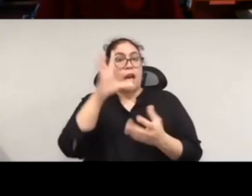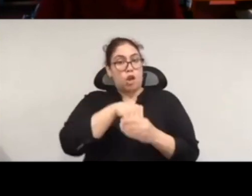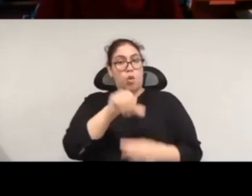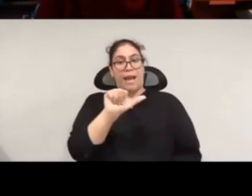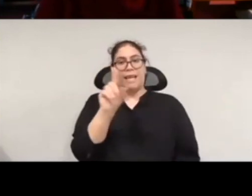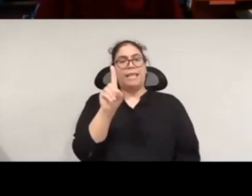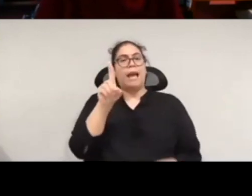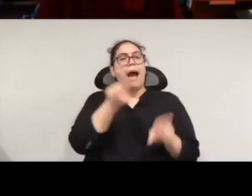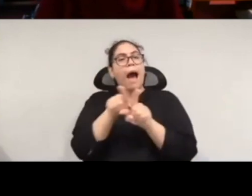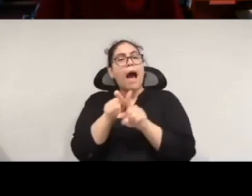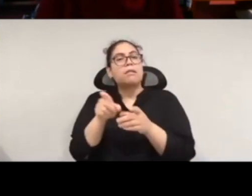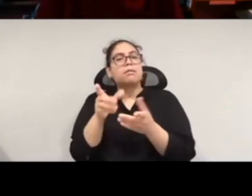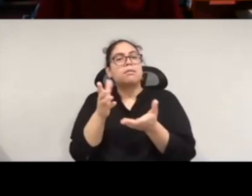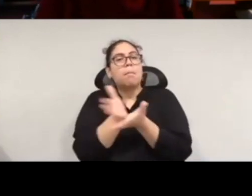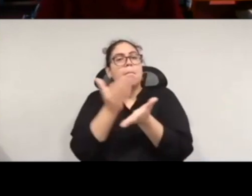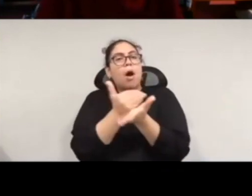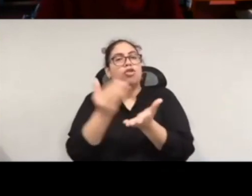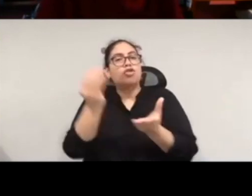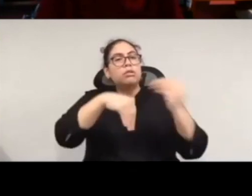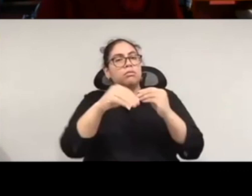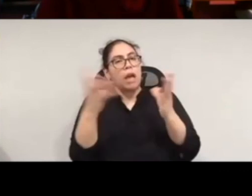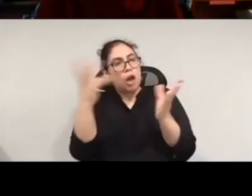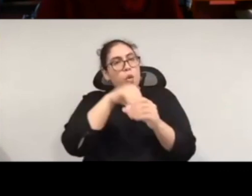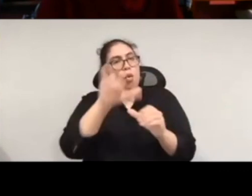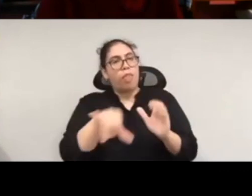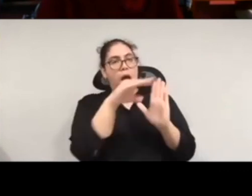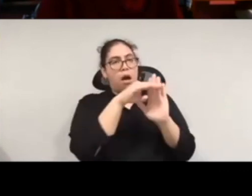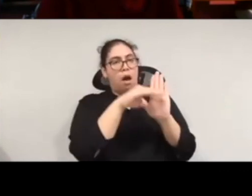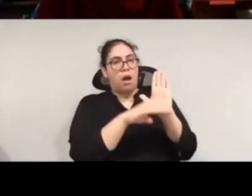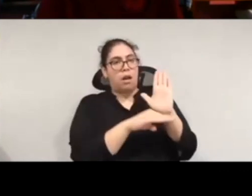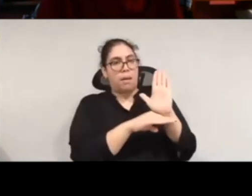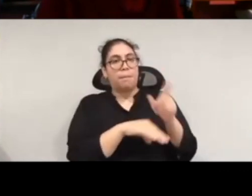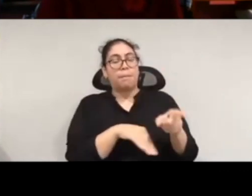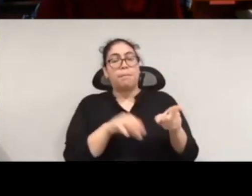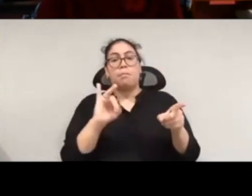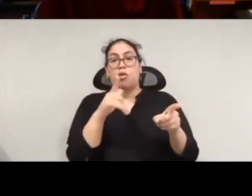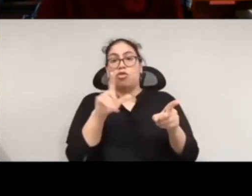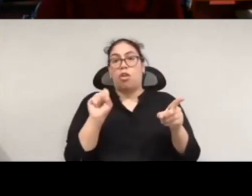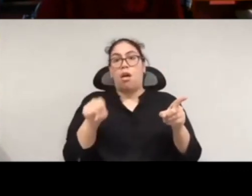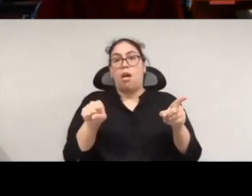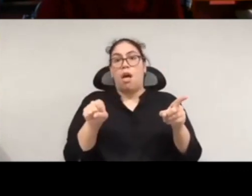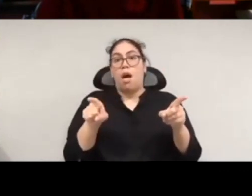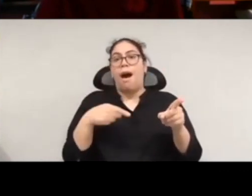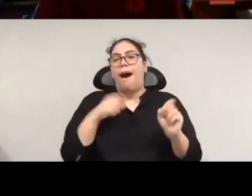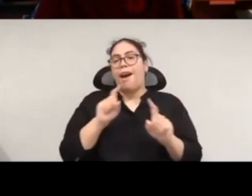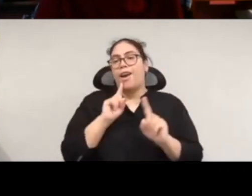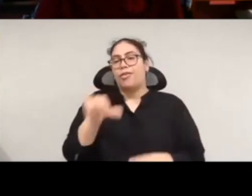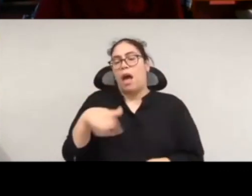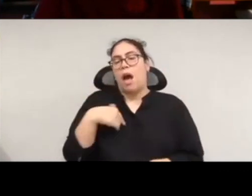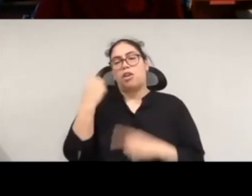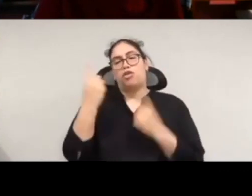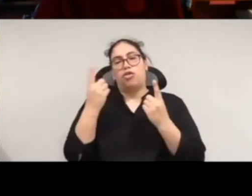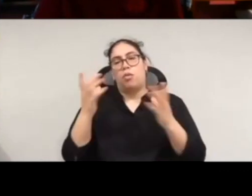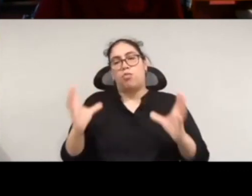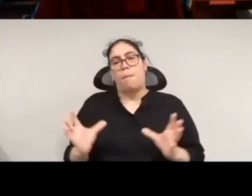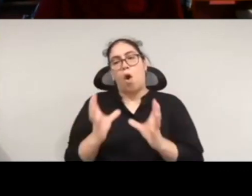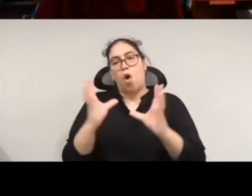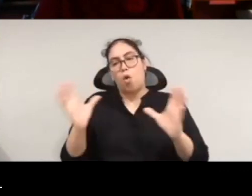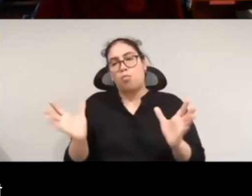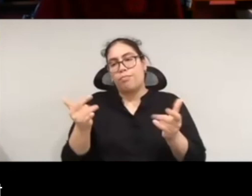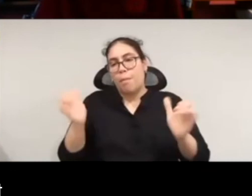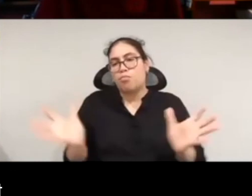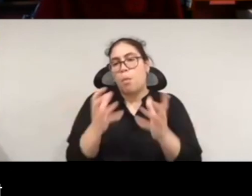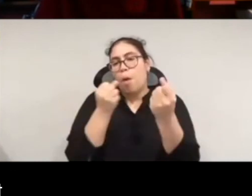That's part of how I consider promoting. So in terms of even with